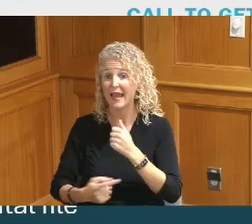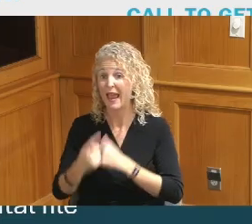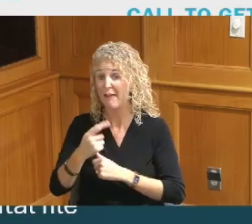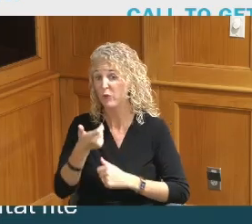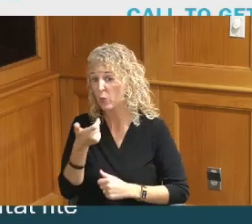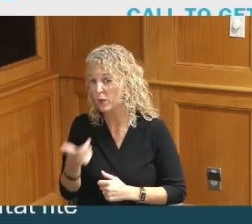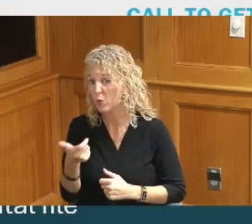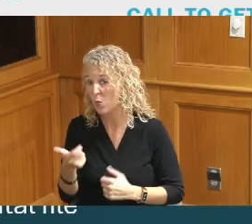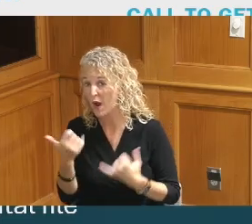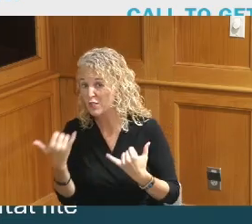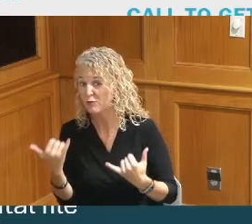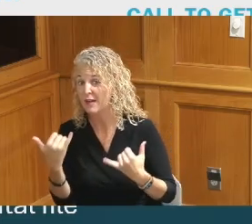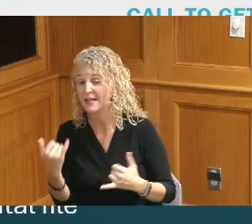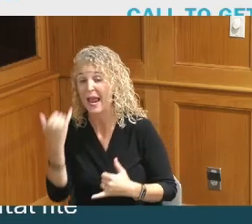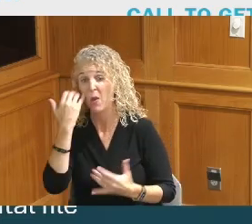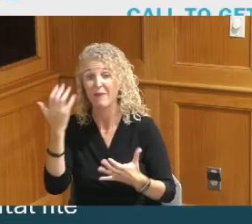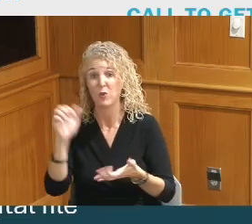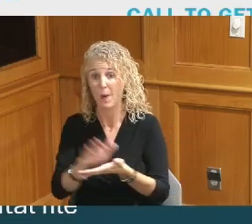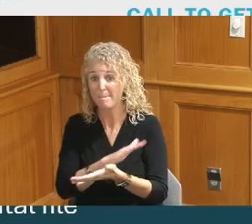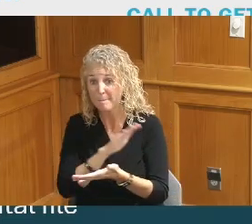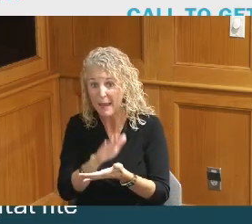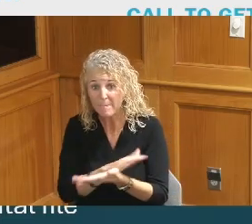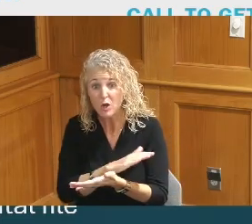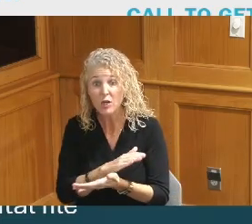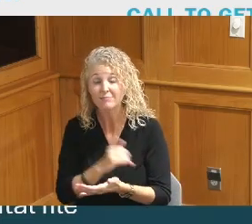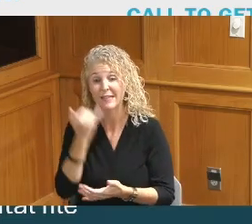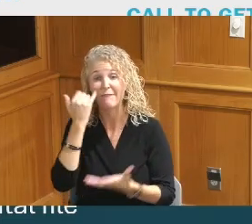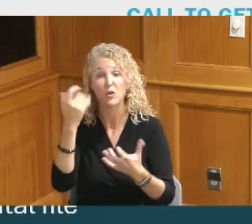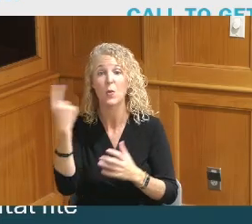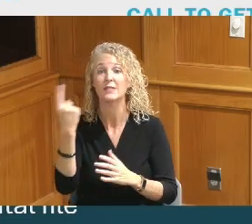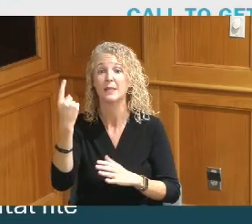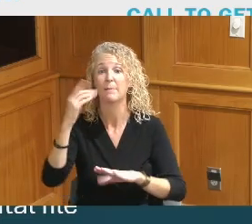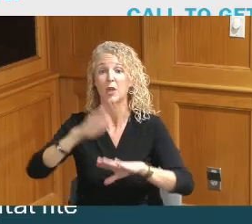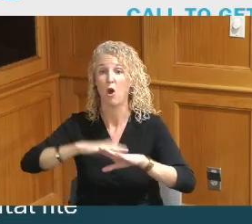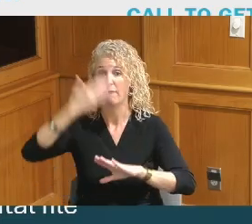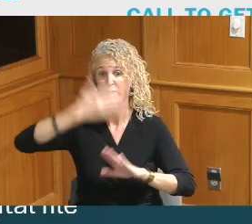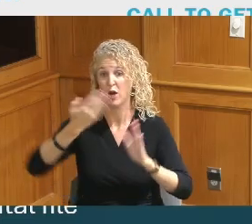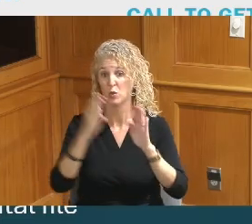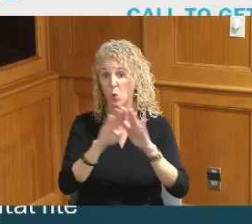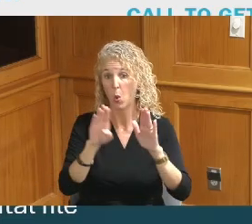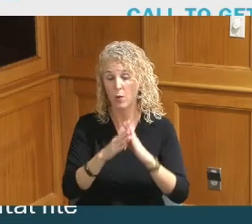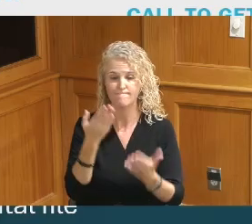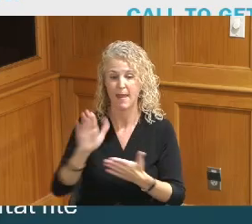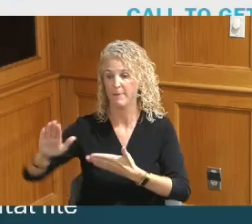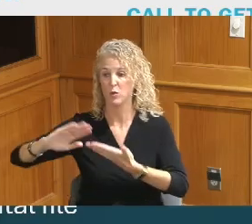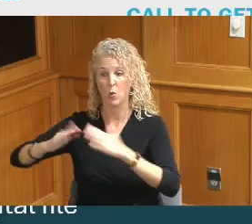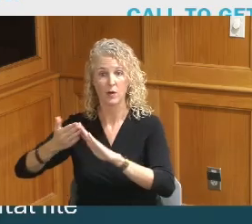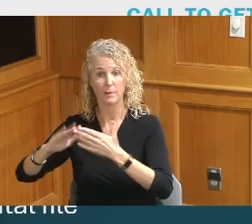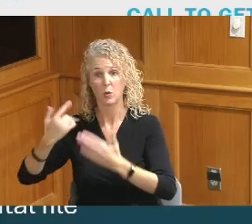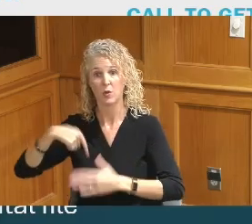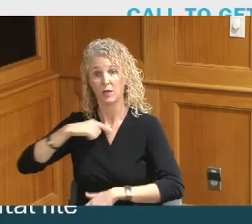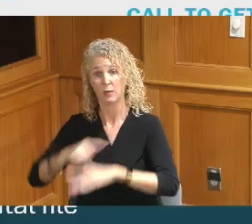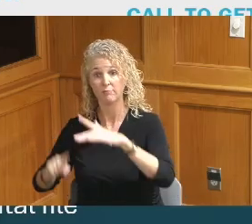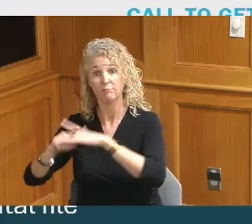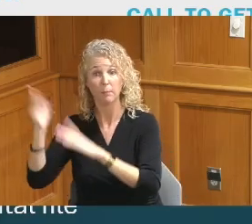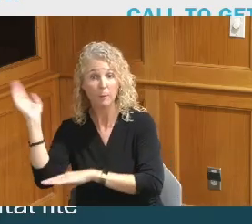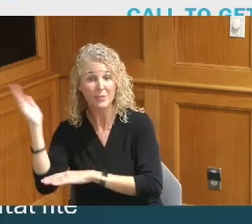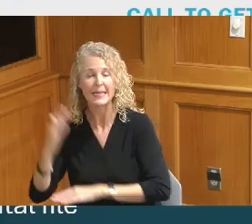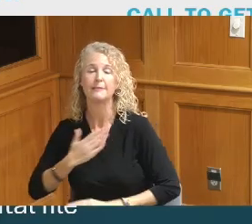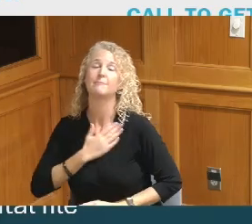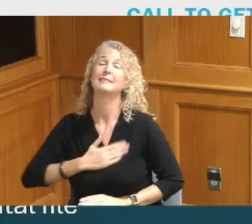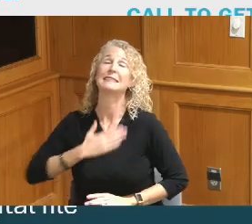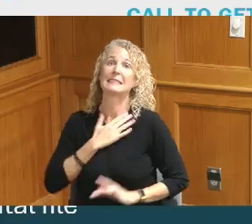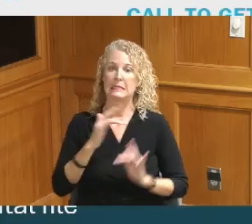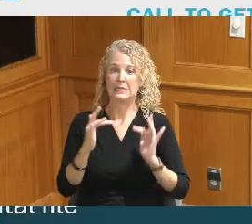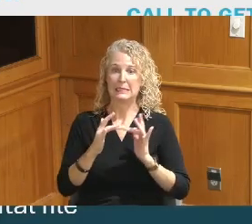to our presentation today, if you want a flyer, if you want flyers, door hangers, you want us to give a presentation, we are in for whatever is needed. Just reach out.